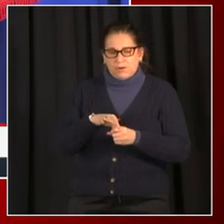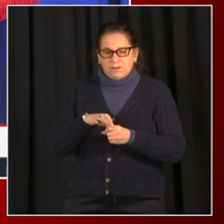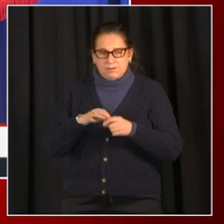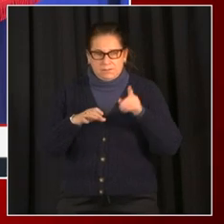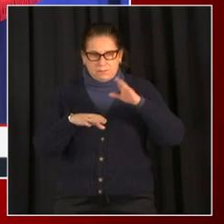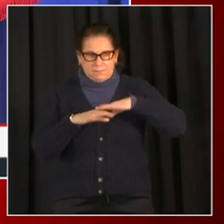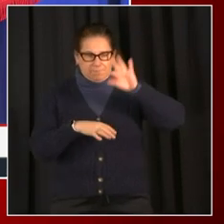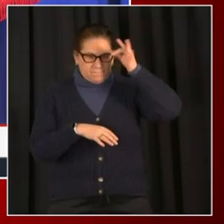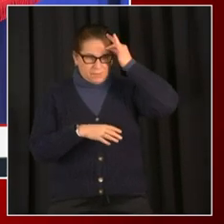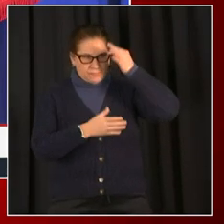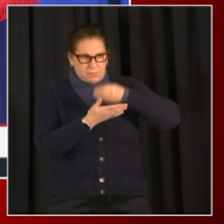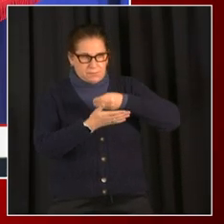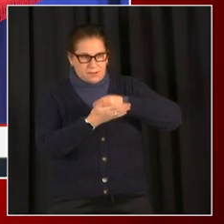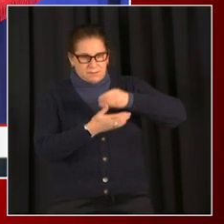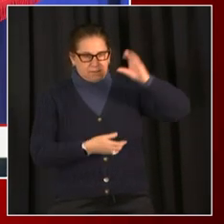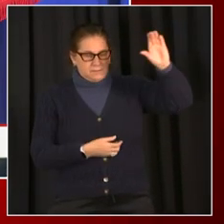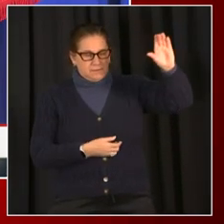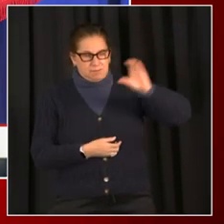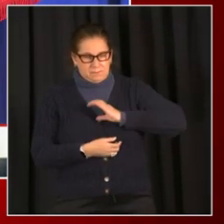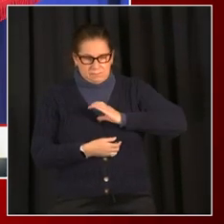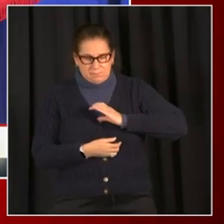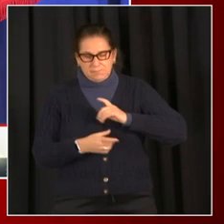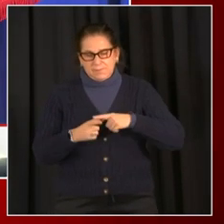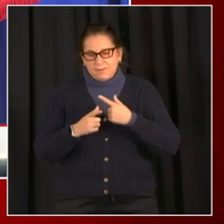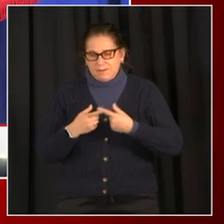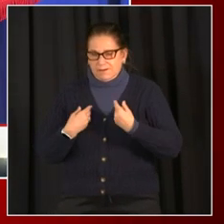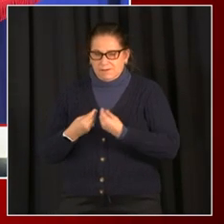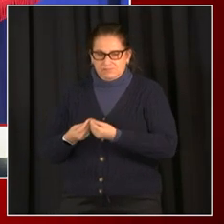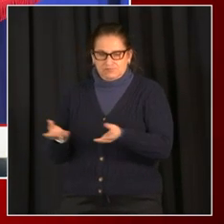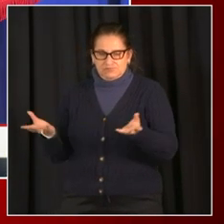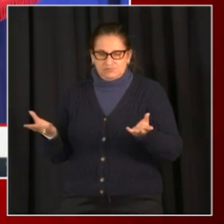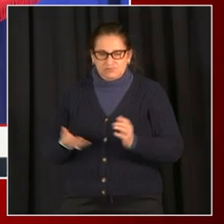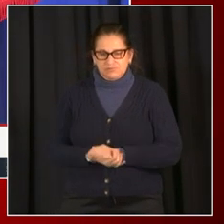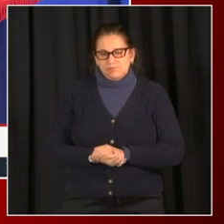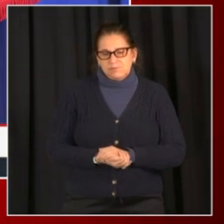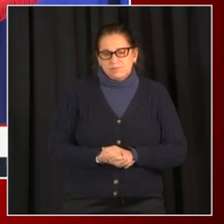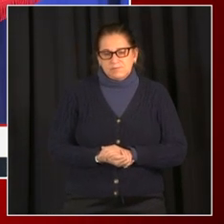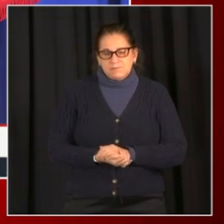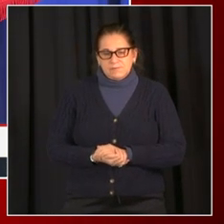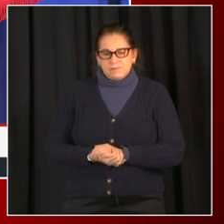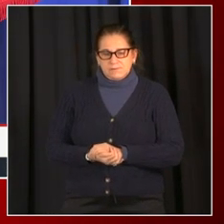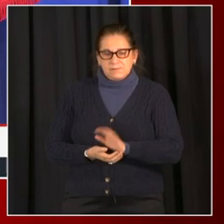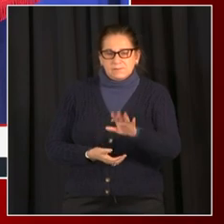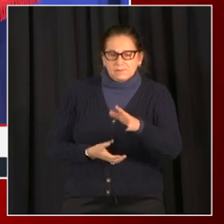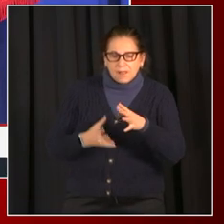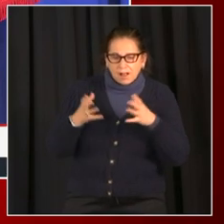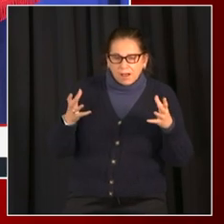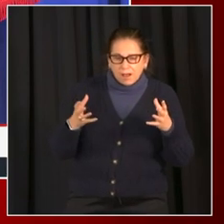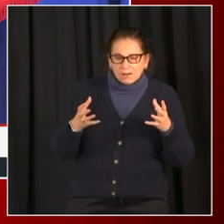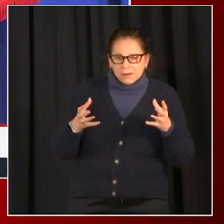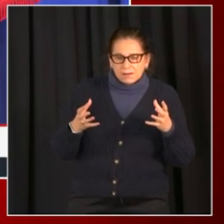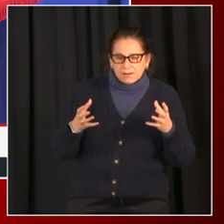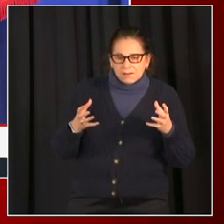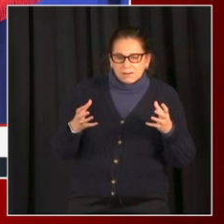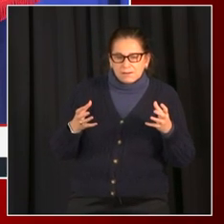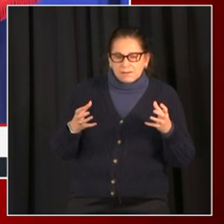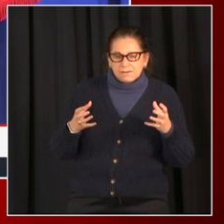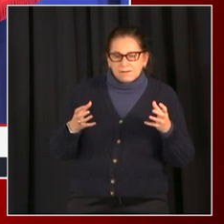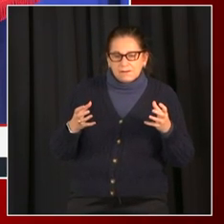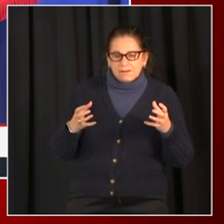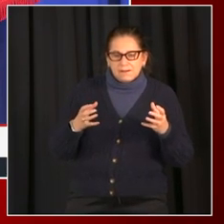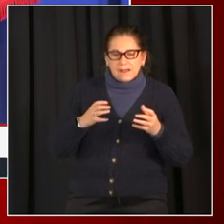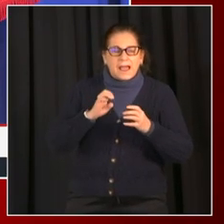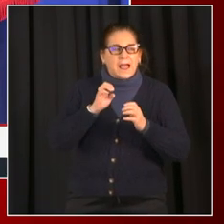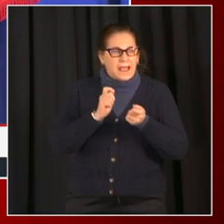place. And I think that there's going to be a lot of editorializing about what's in it and what's not